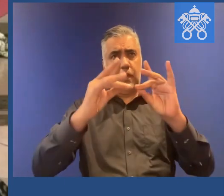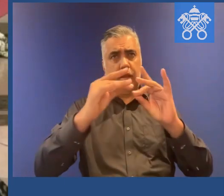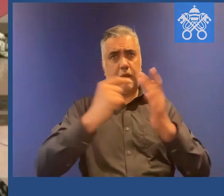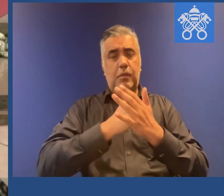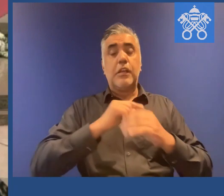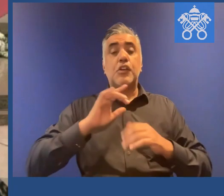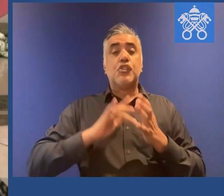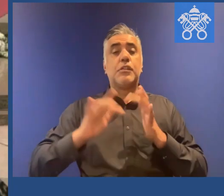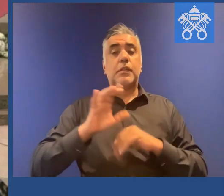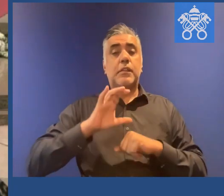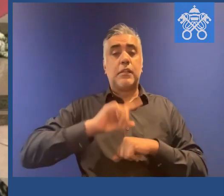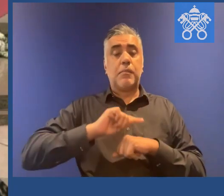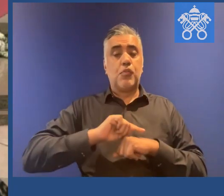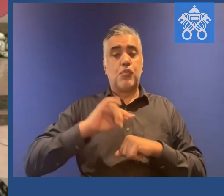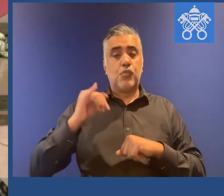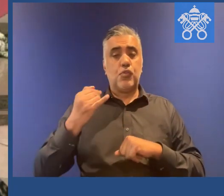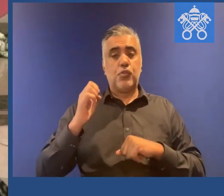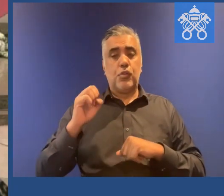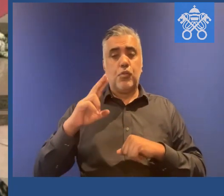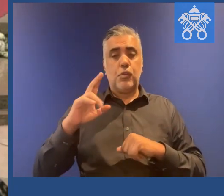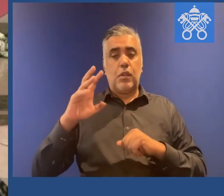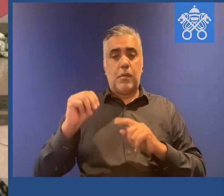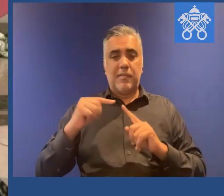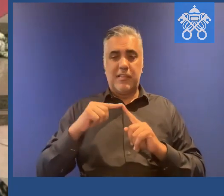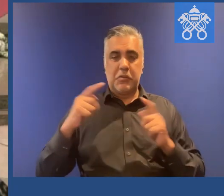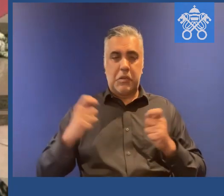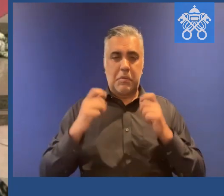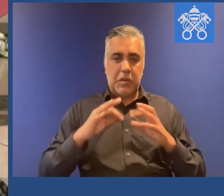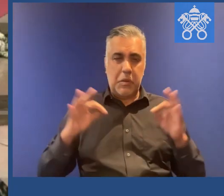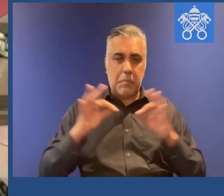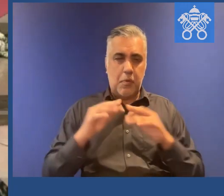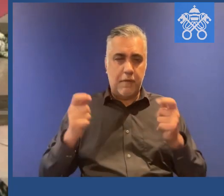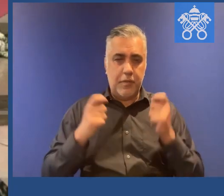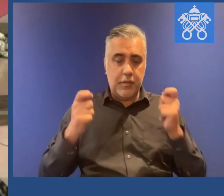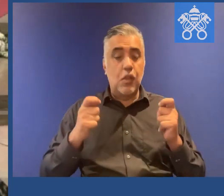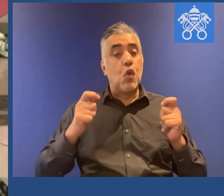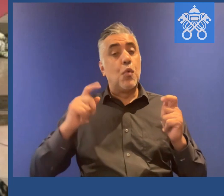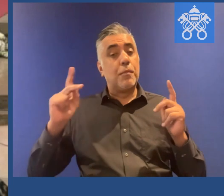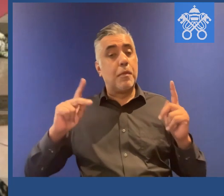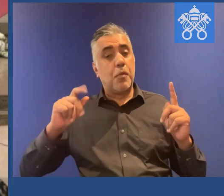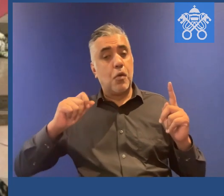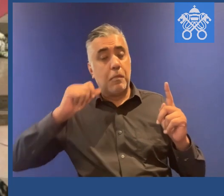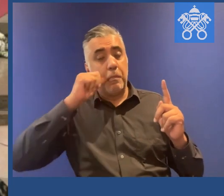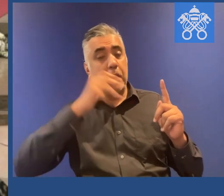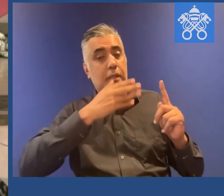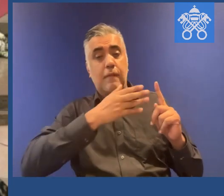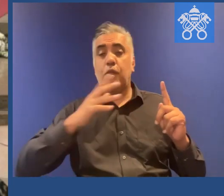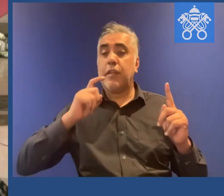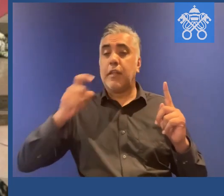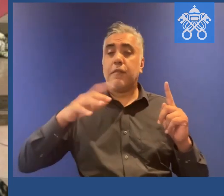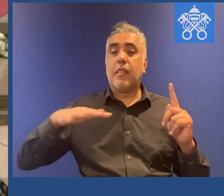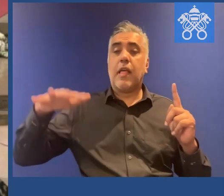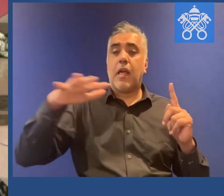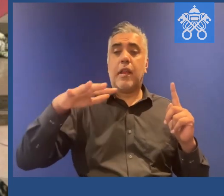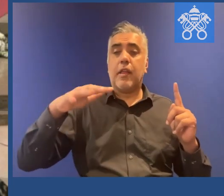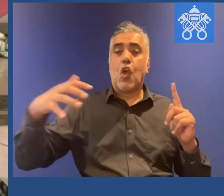temple in Jerusalem, where they are celebrating one of the most important feasts, when the people bless the Lord for the gifts of the land and the